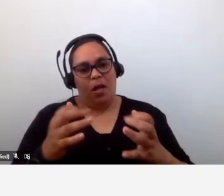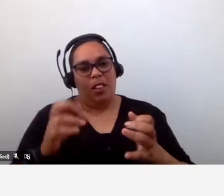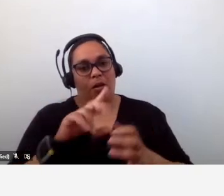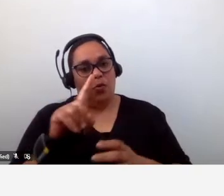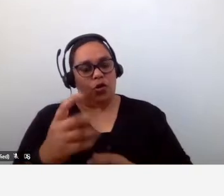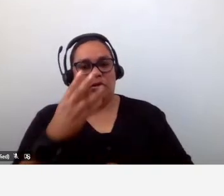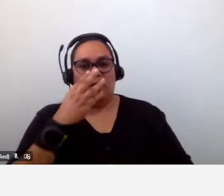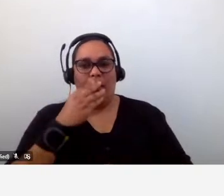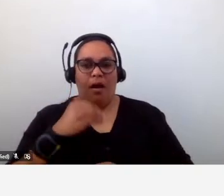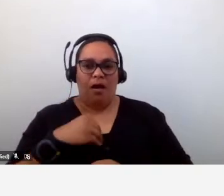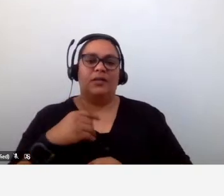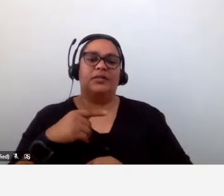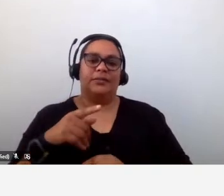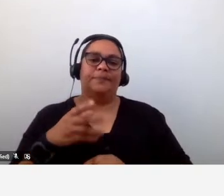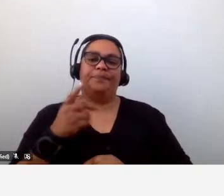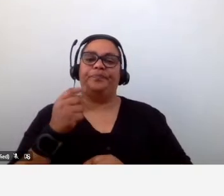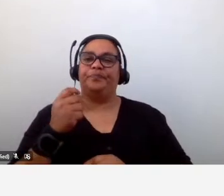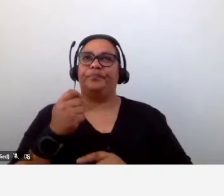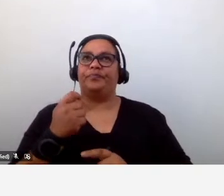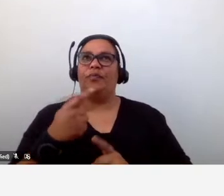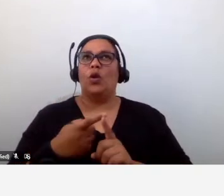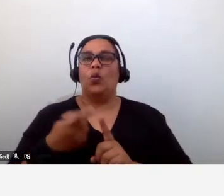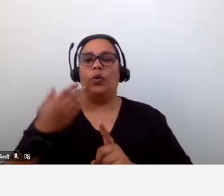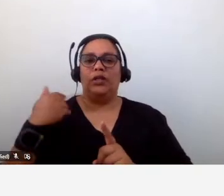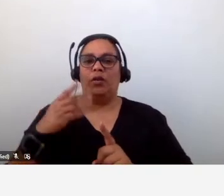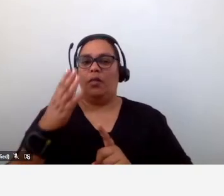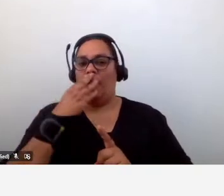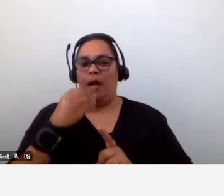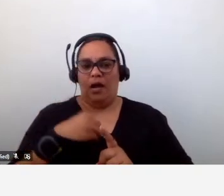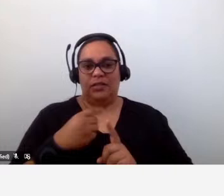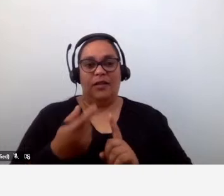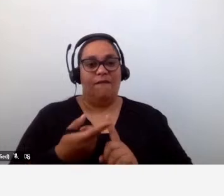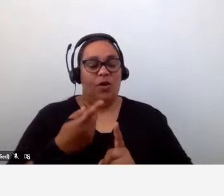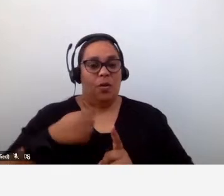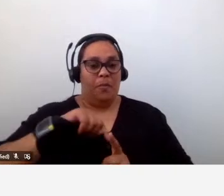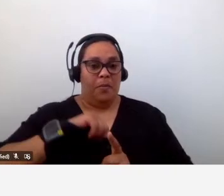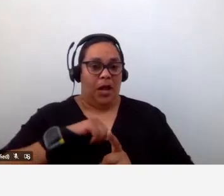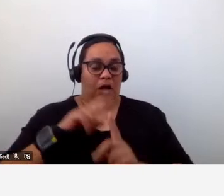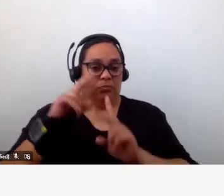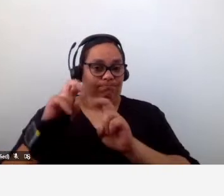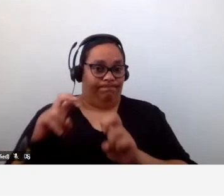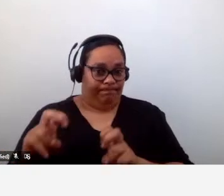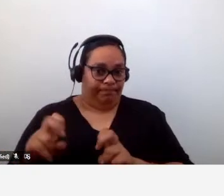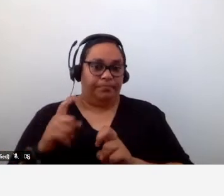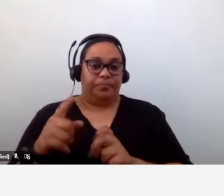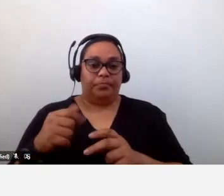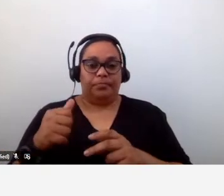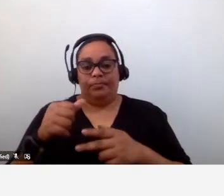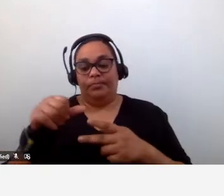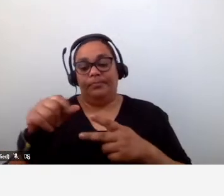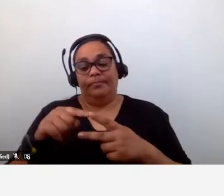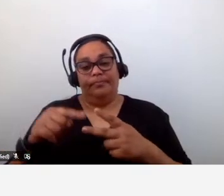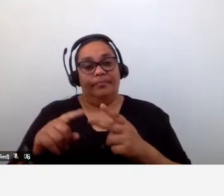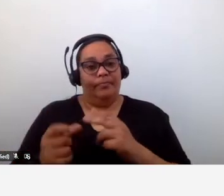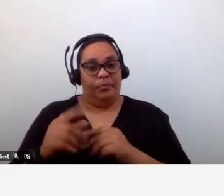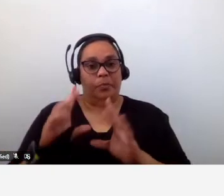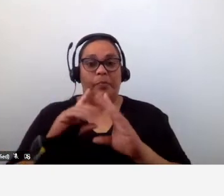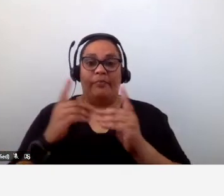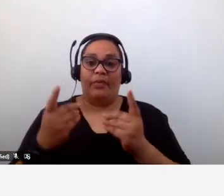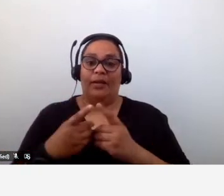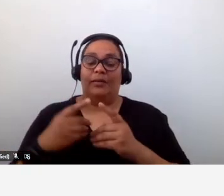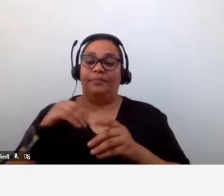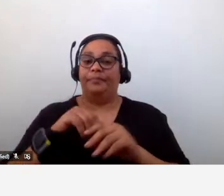had arisen a few weeks ago. And from our investigation, the following emerged. The Department